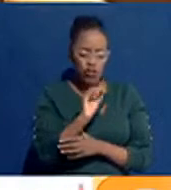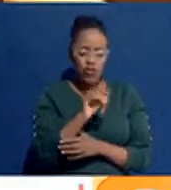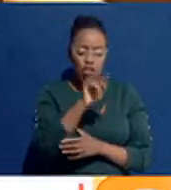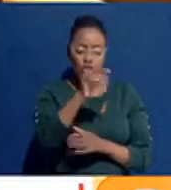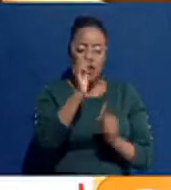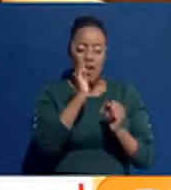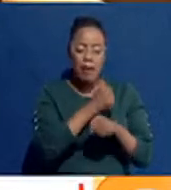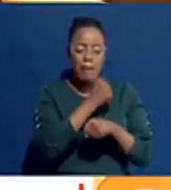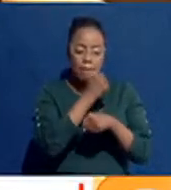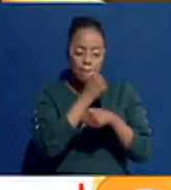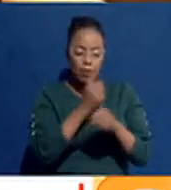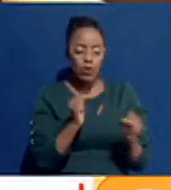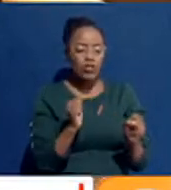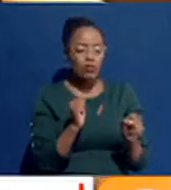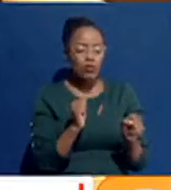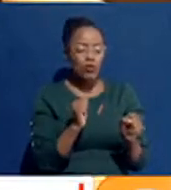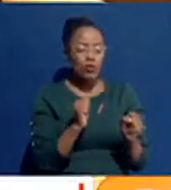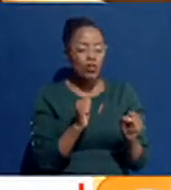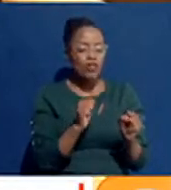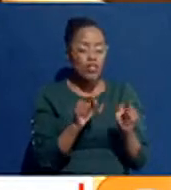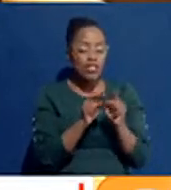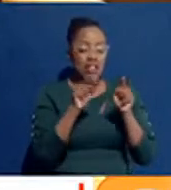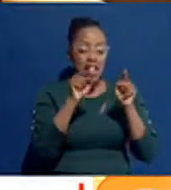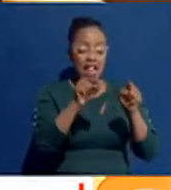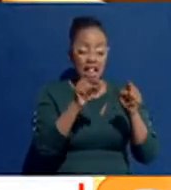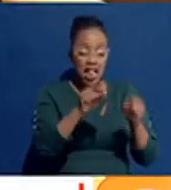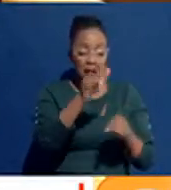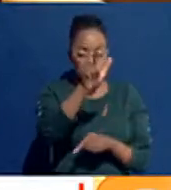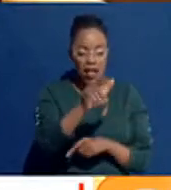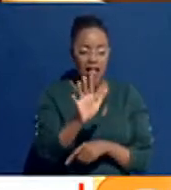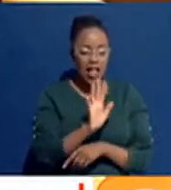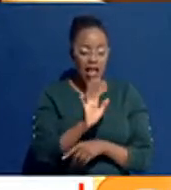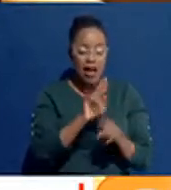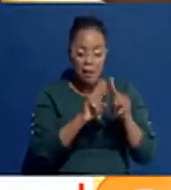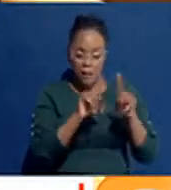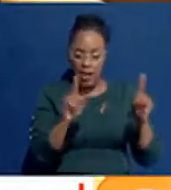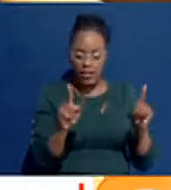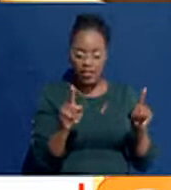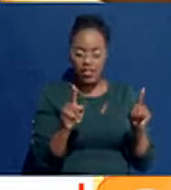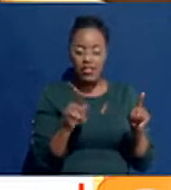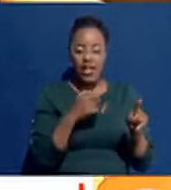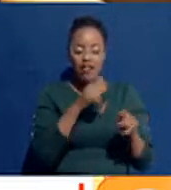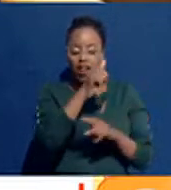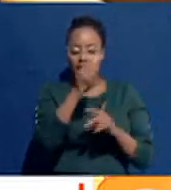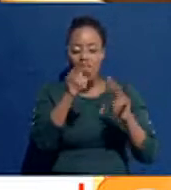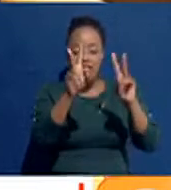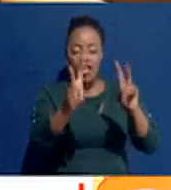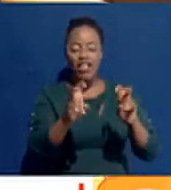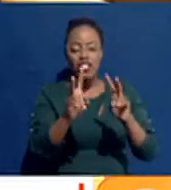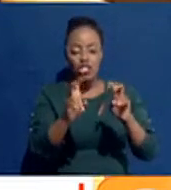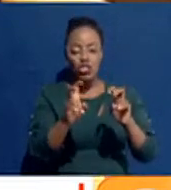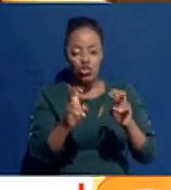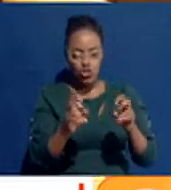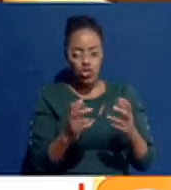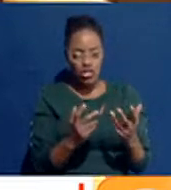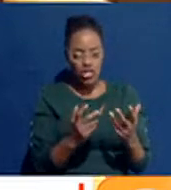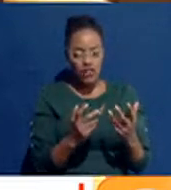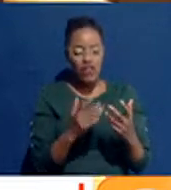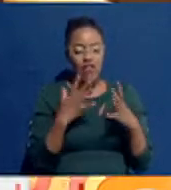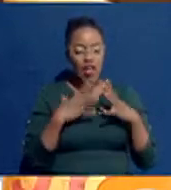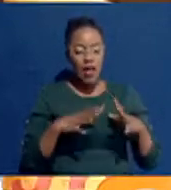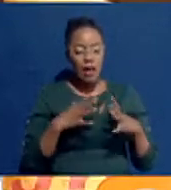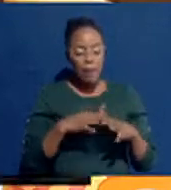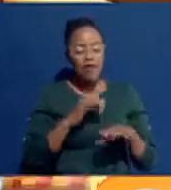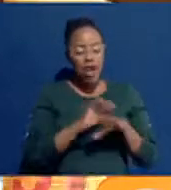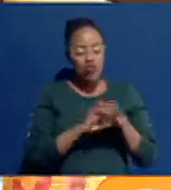You cannot pinpoint an offense at that stage. But then, there's also another issue here we have to balance. I'll give you a good